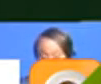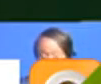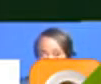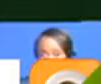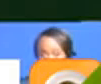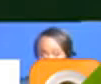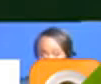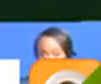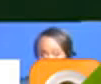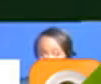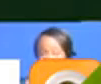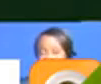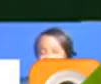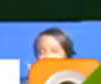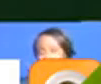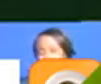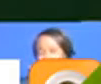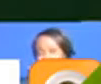In 2013,